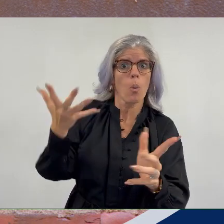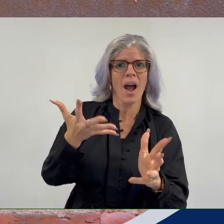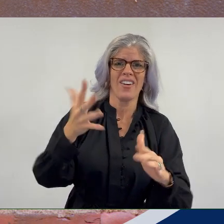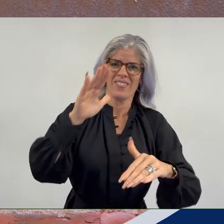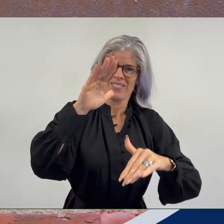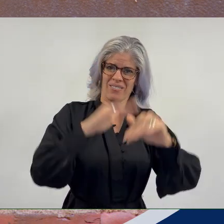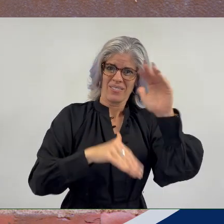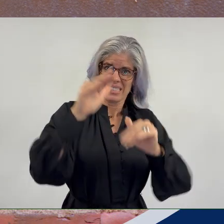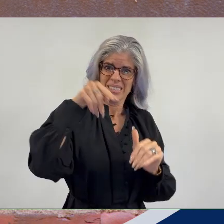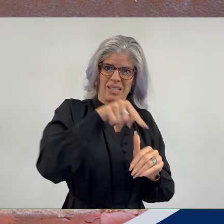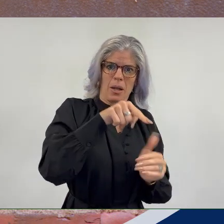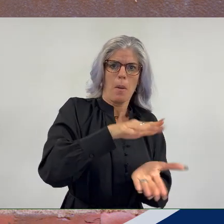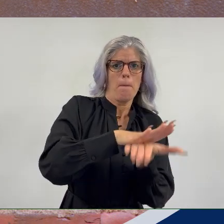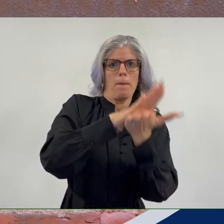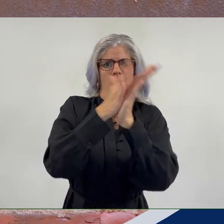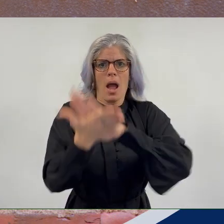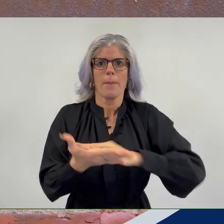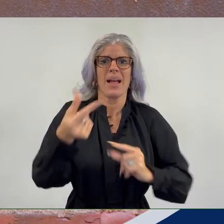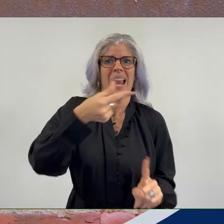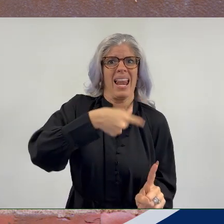to nps.gov.